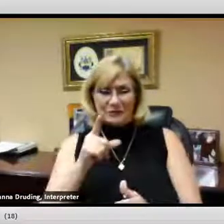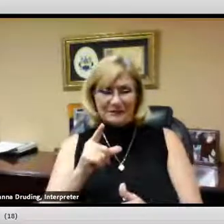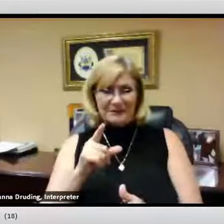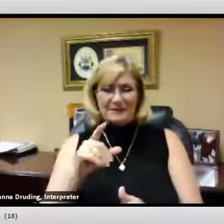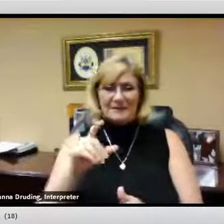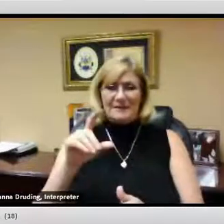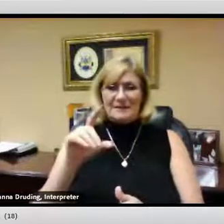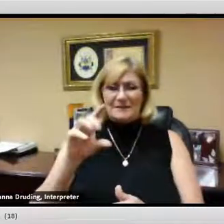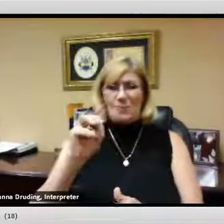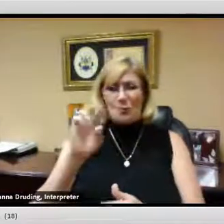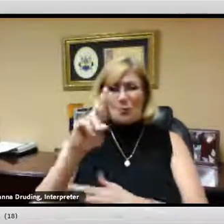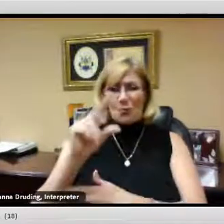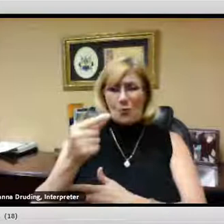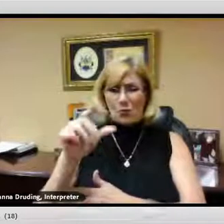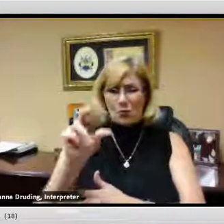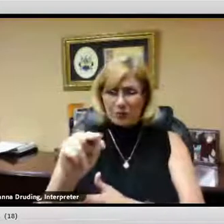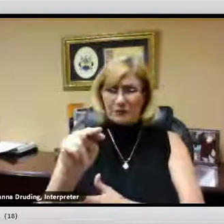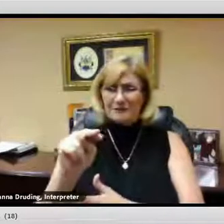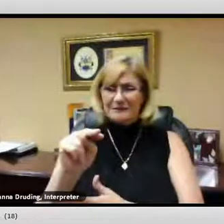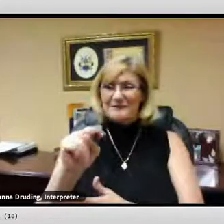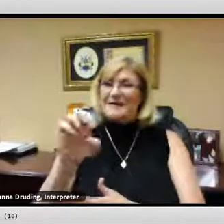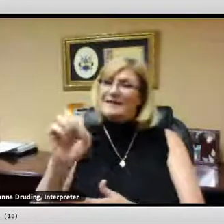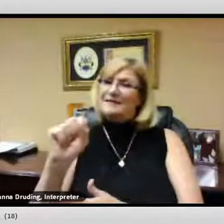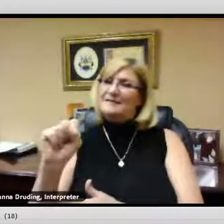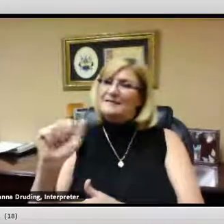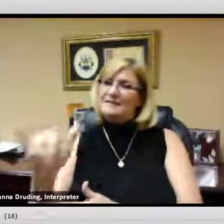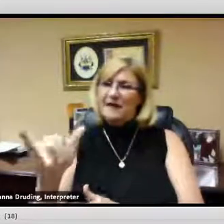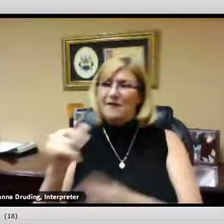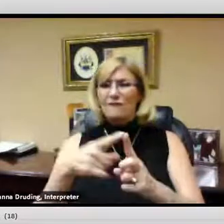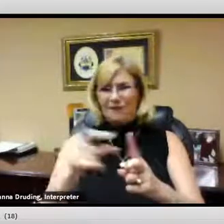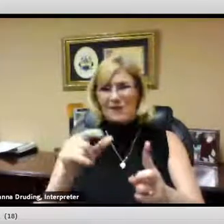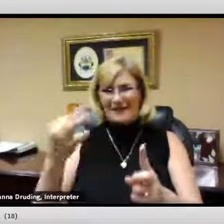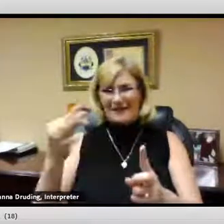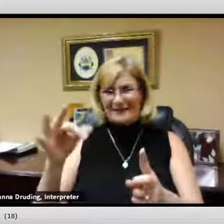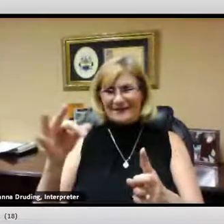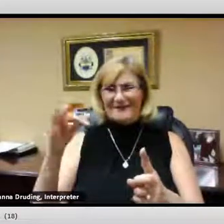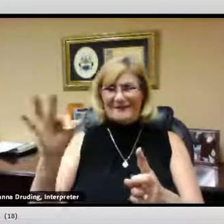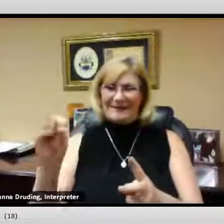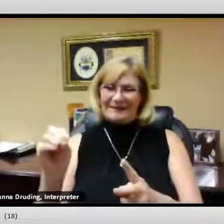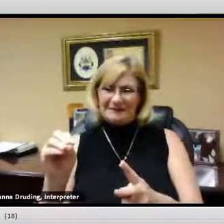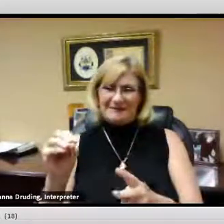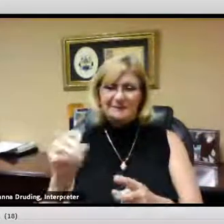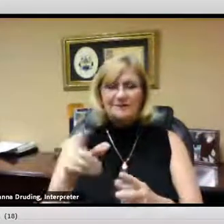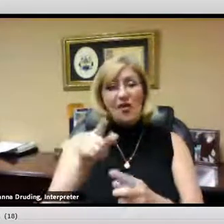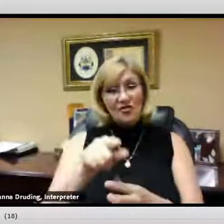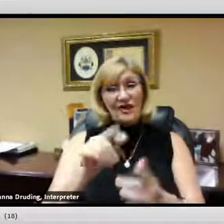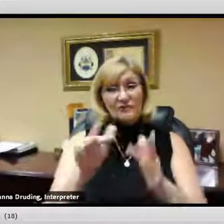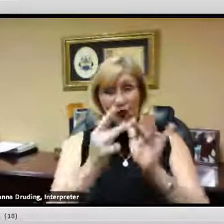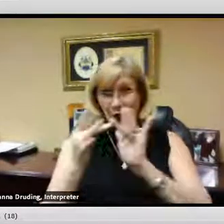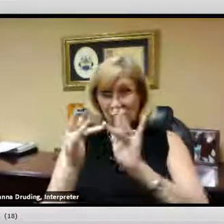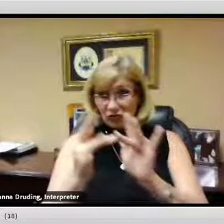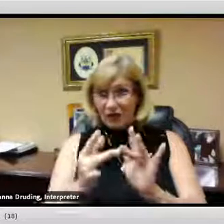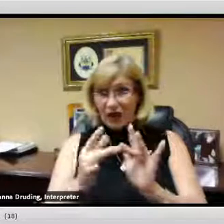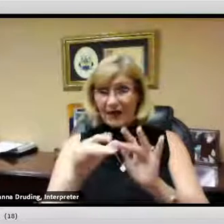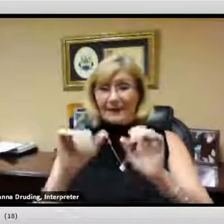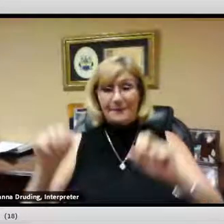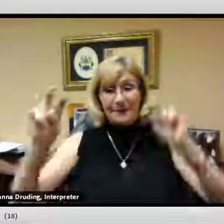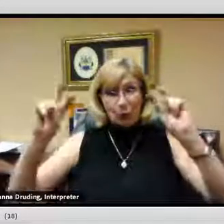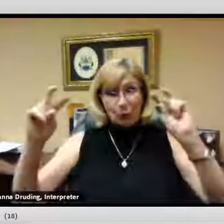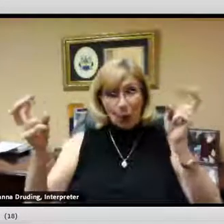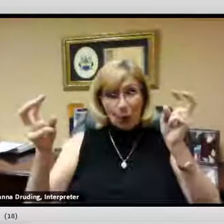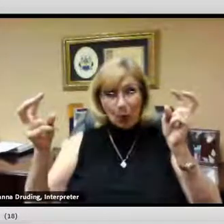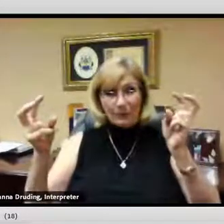Morgan's essay from the mid 90s on being a systems librarian. This is available online, and it's been quoted.